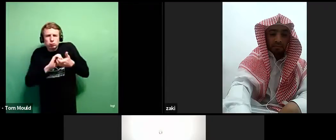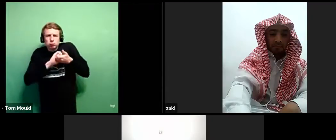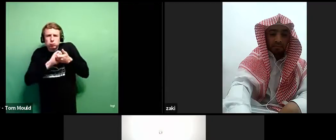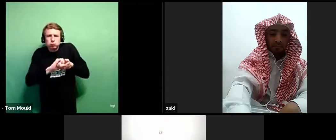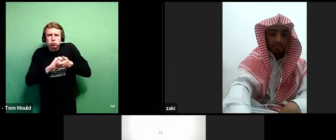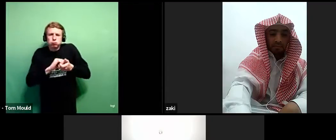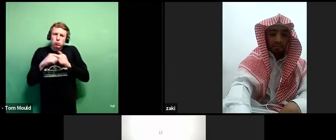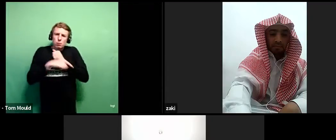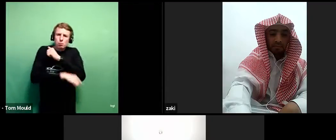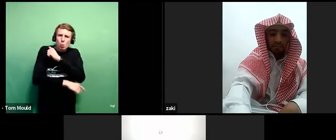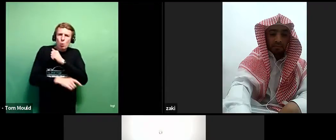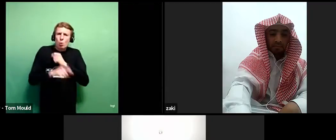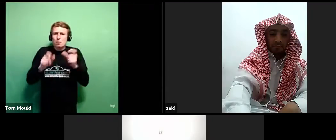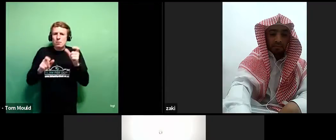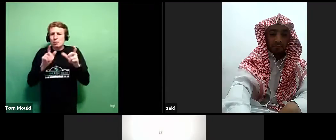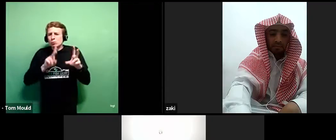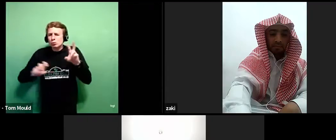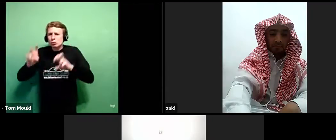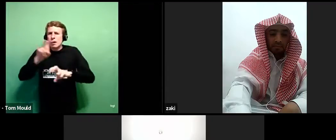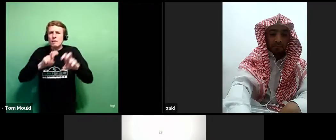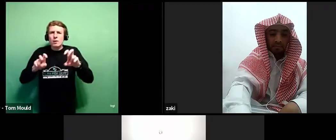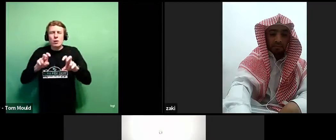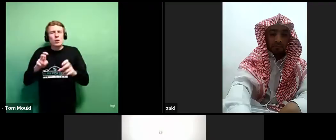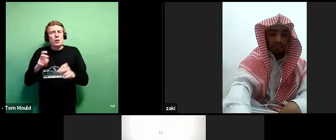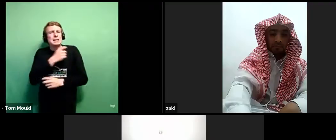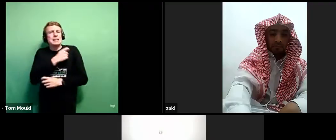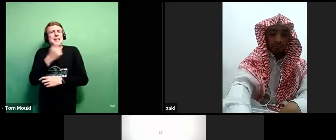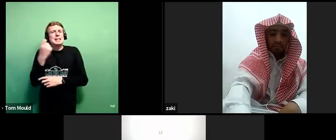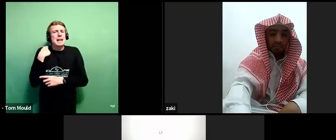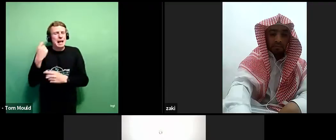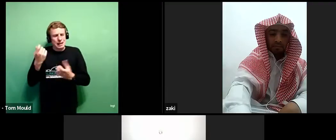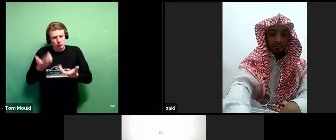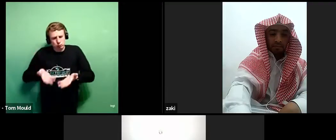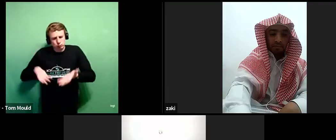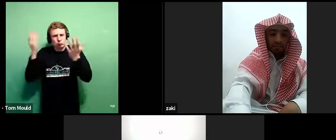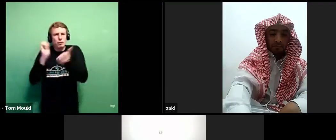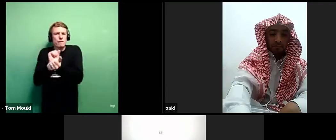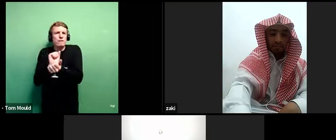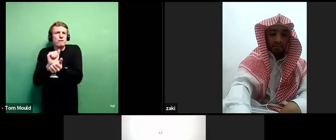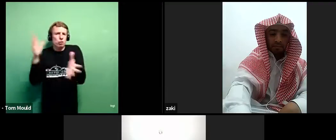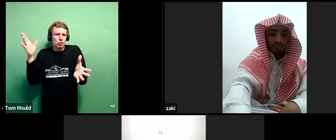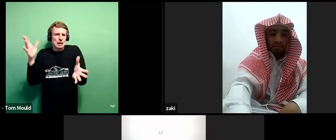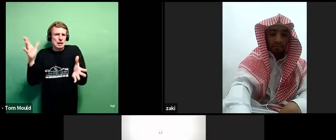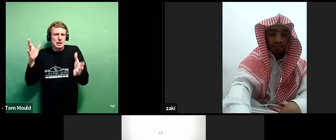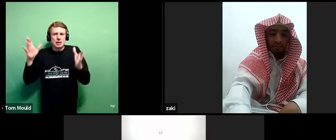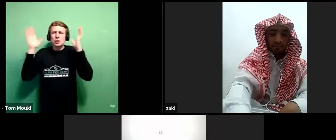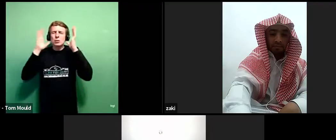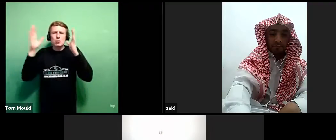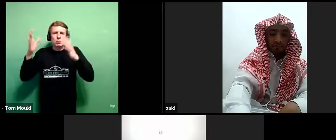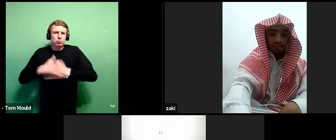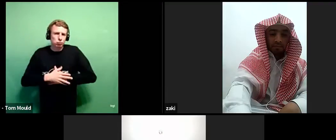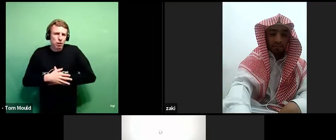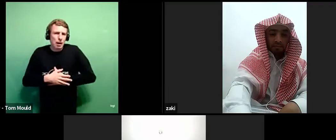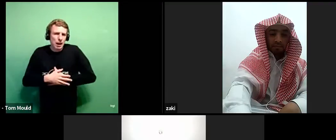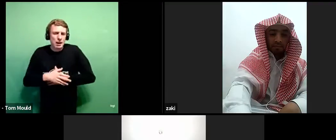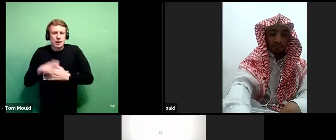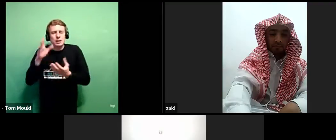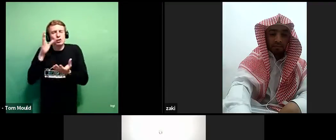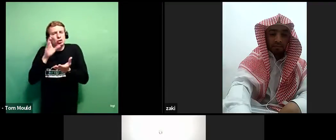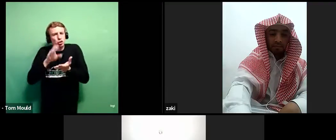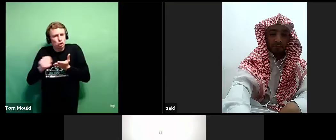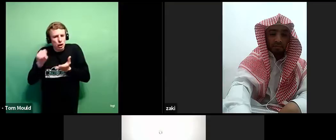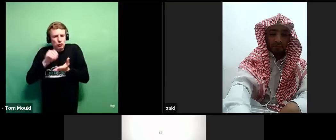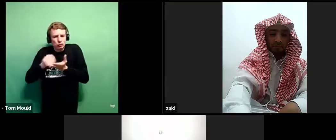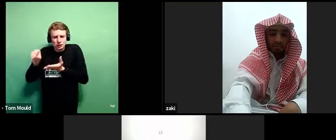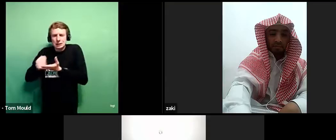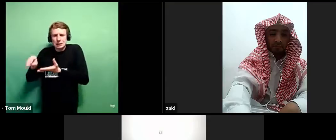to set slaves free. They perform the prayer and give the charity, and who fulfill their covenant when they